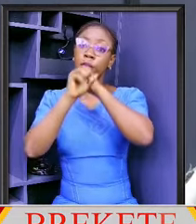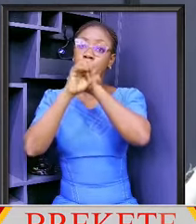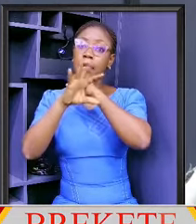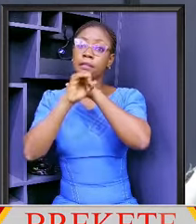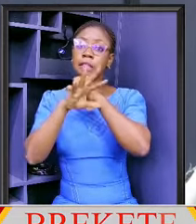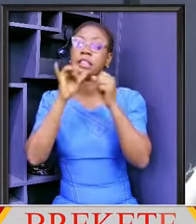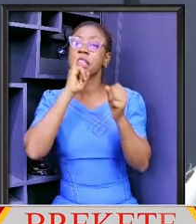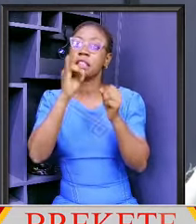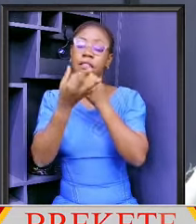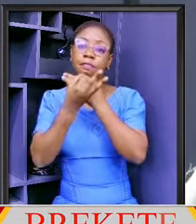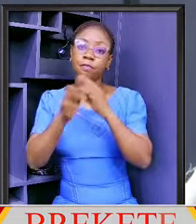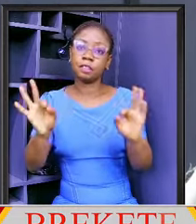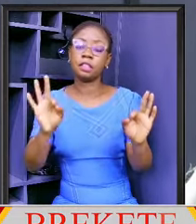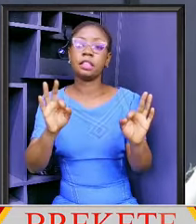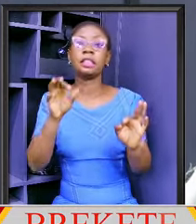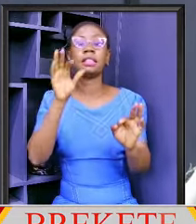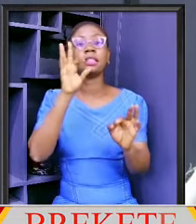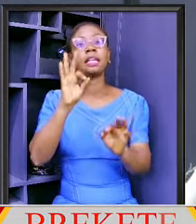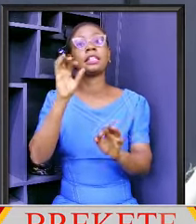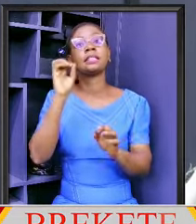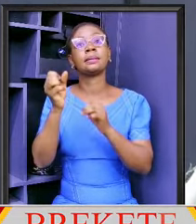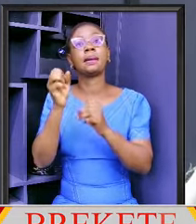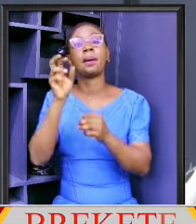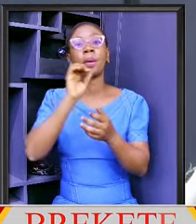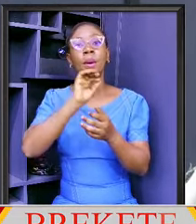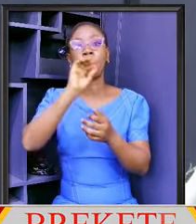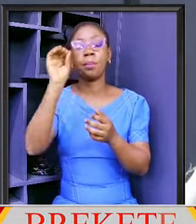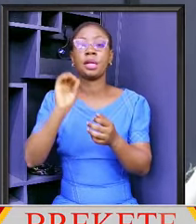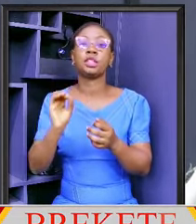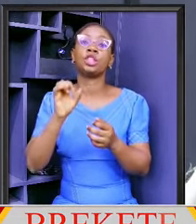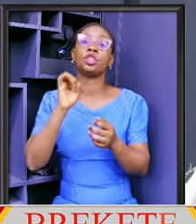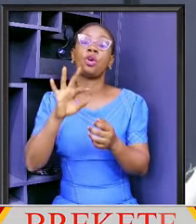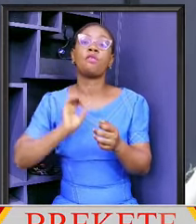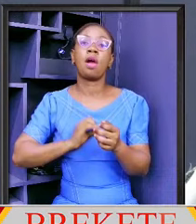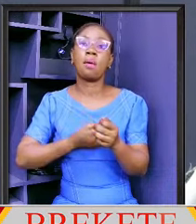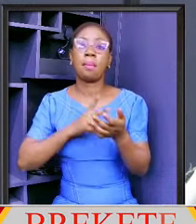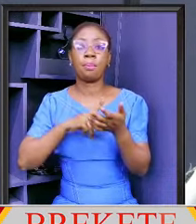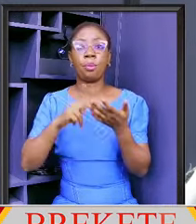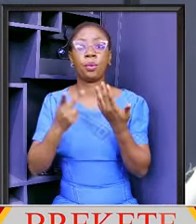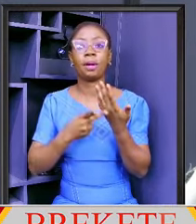Station where over 90% of our programs now free.